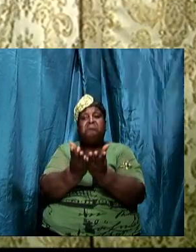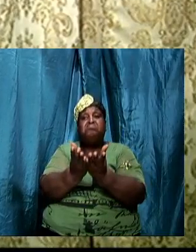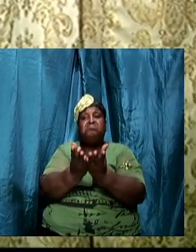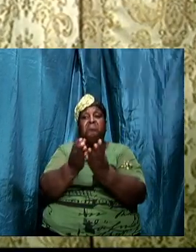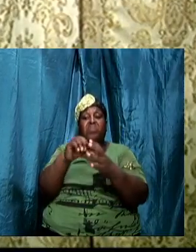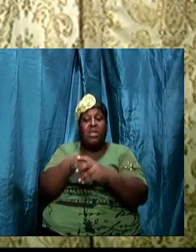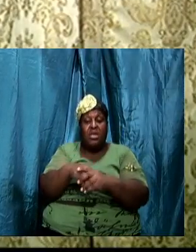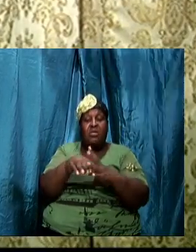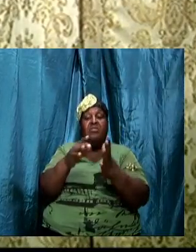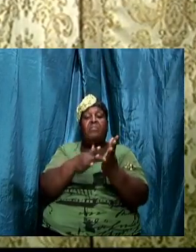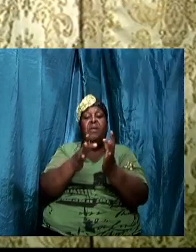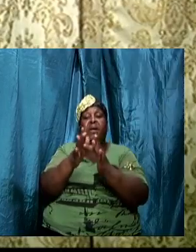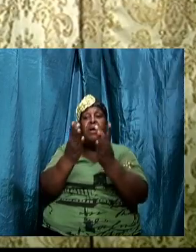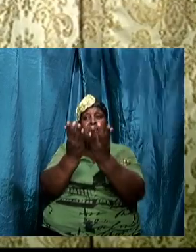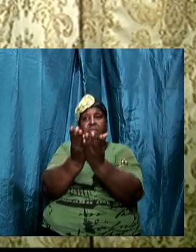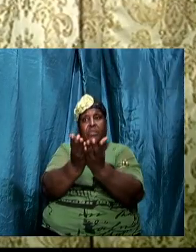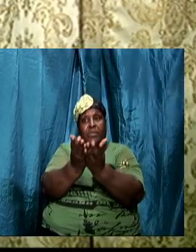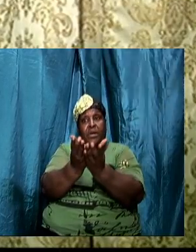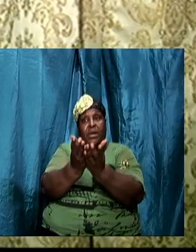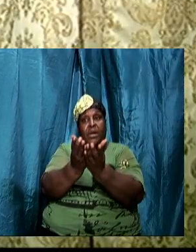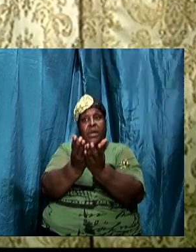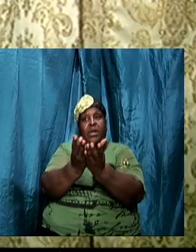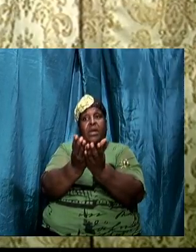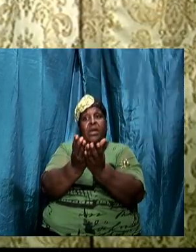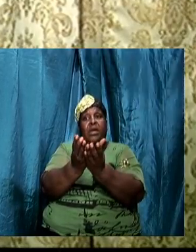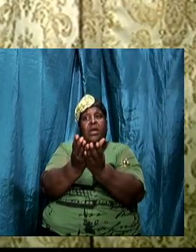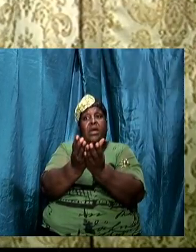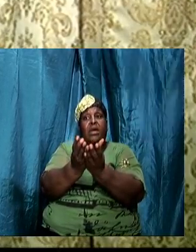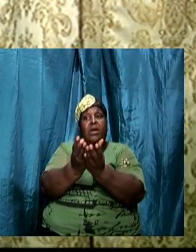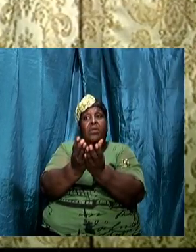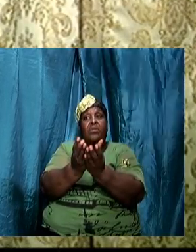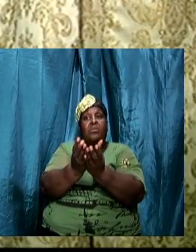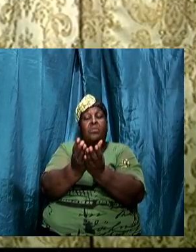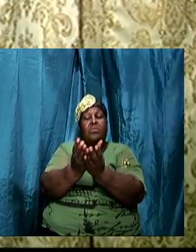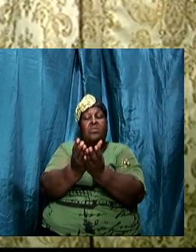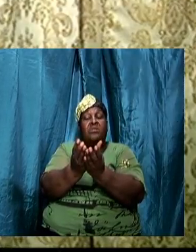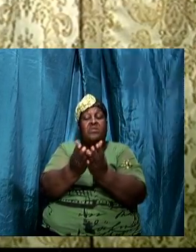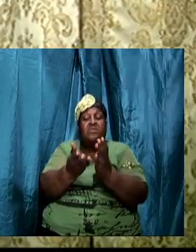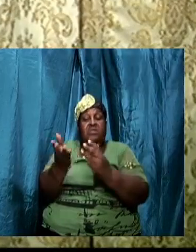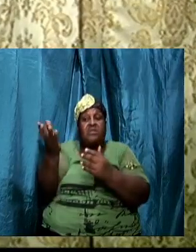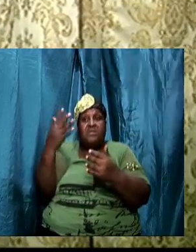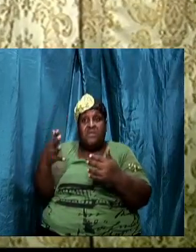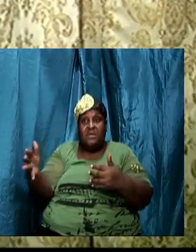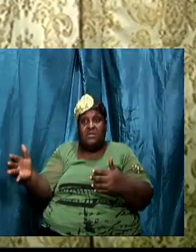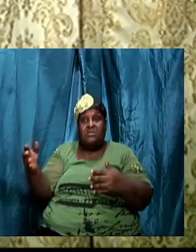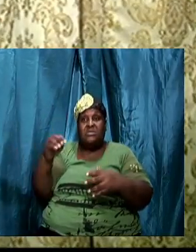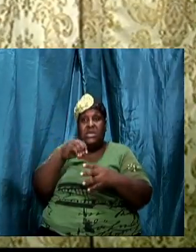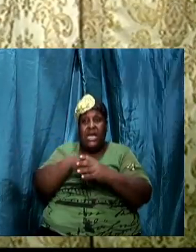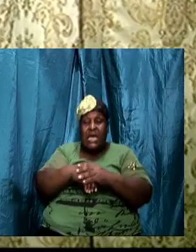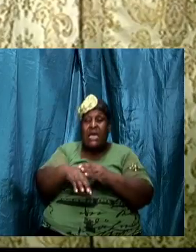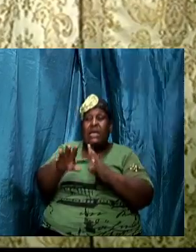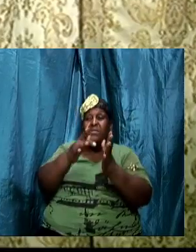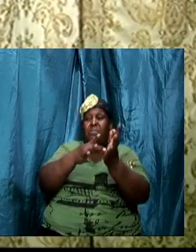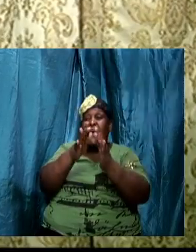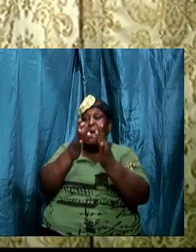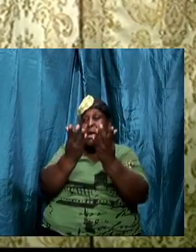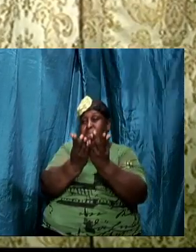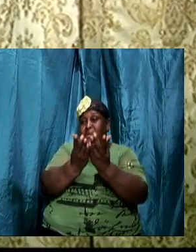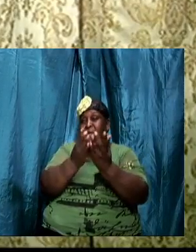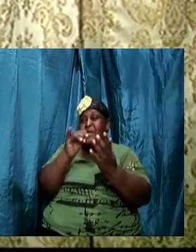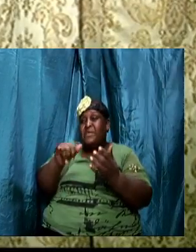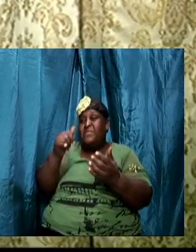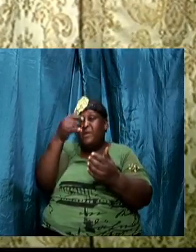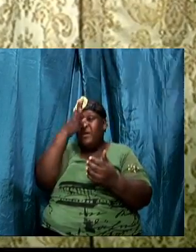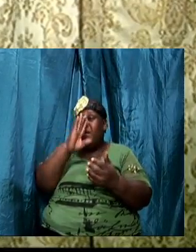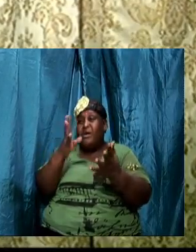represents the thing that Almighty God wants us to have, wants us to hold, wants us to know about